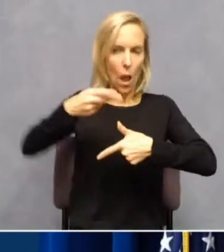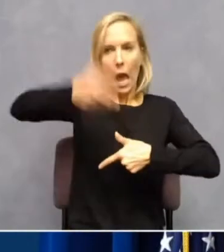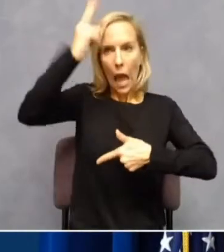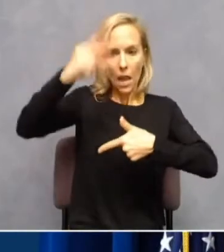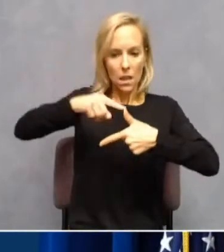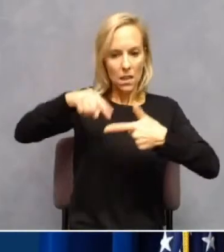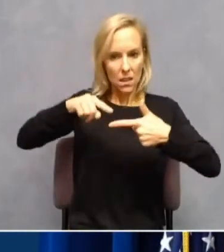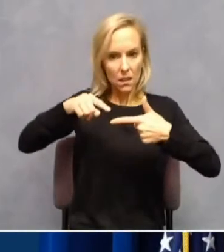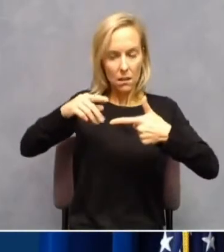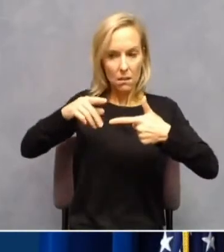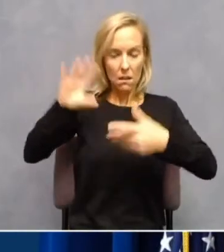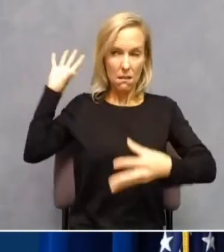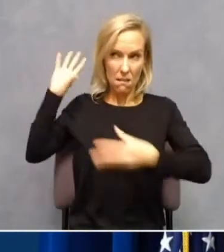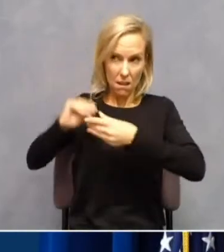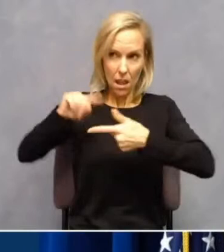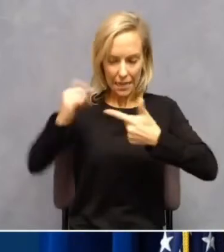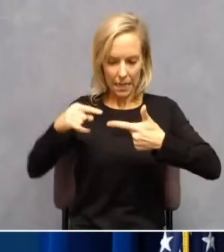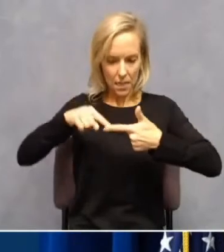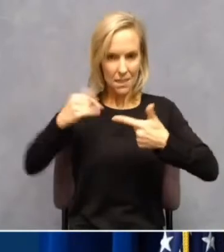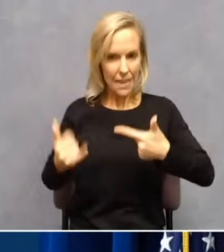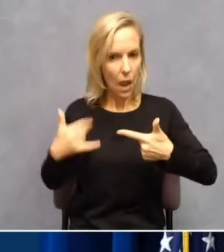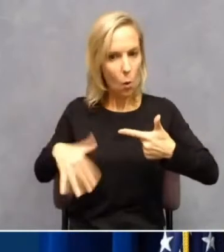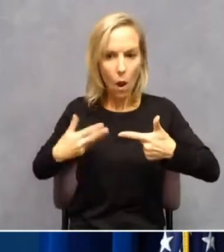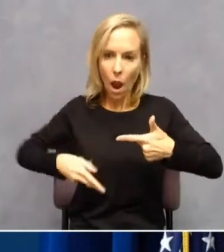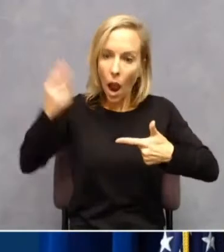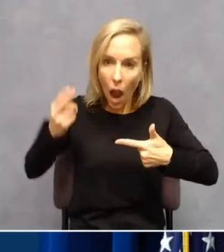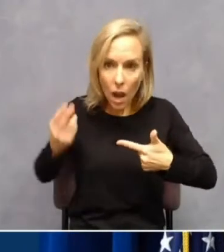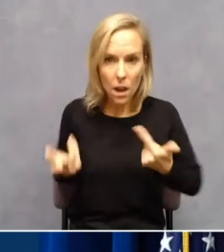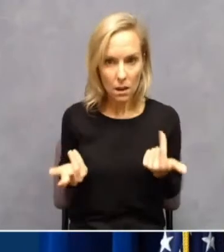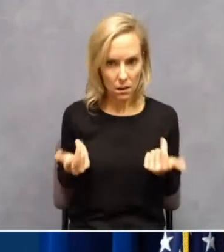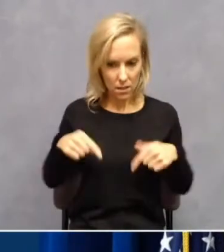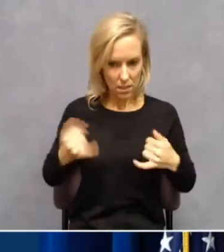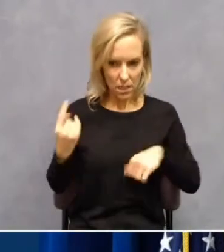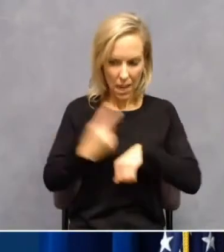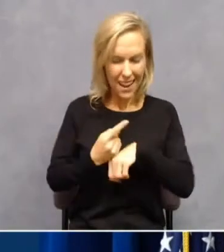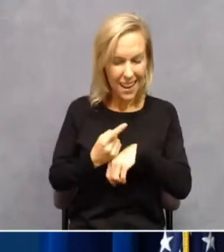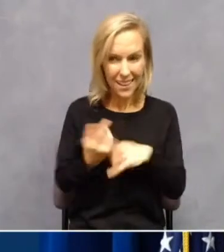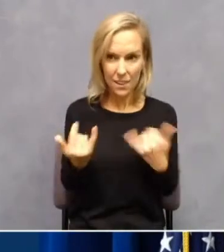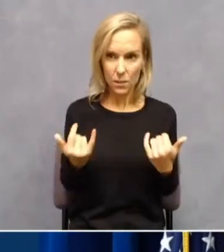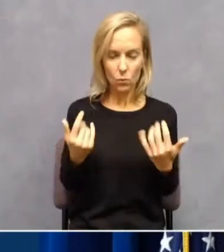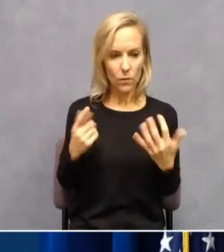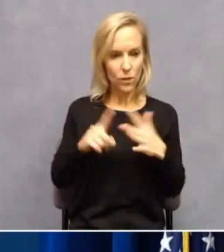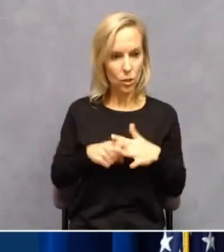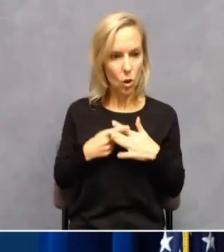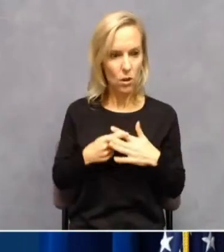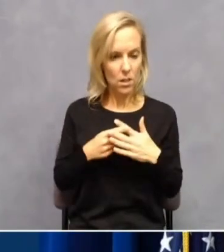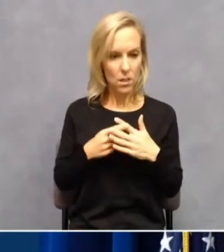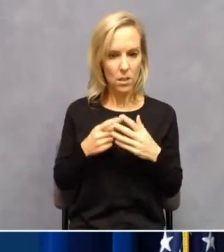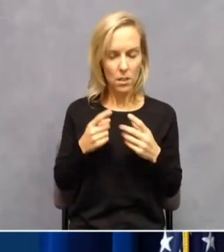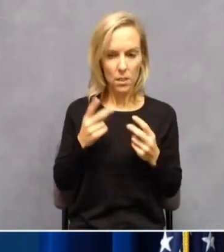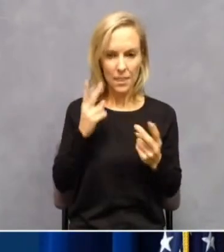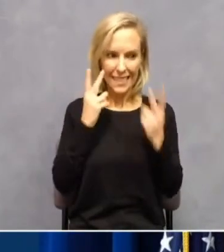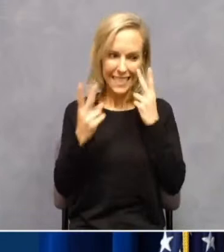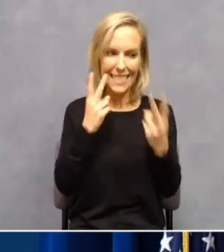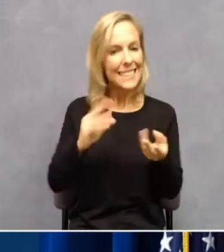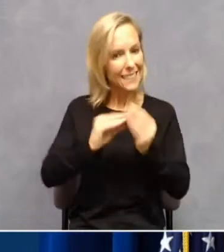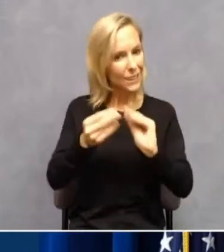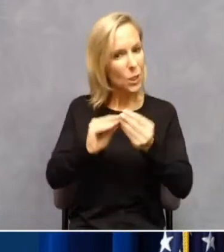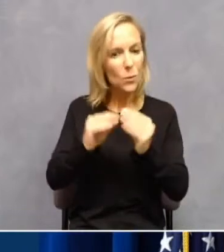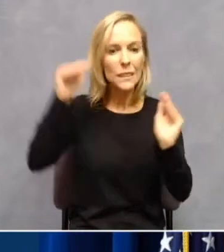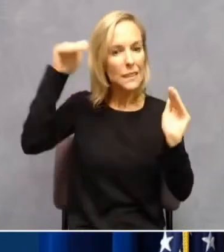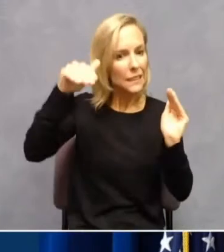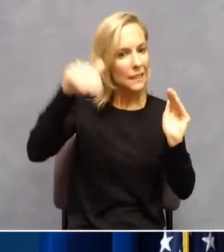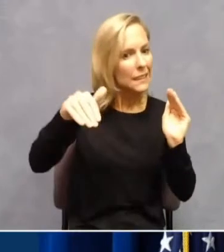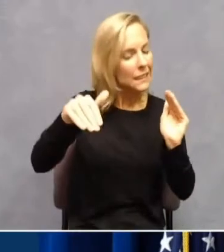escalation. And then with the levels that it's on right now, well, we've got to start seeing decreasing cases.